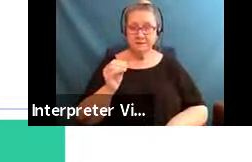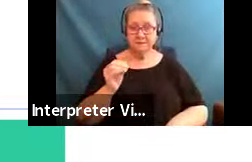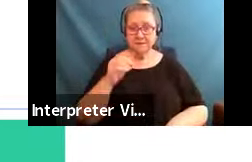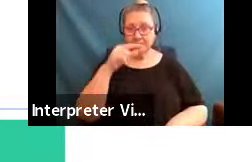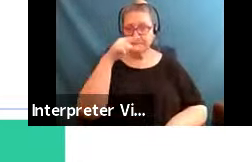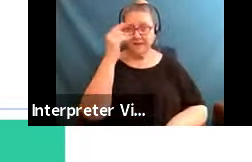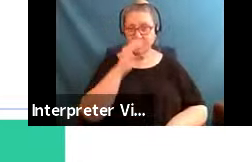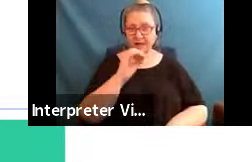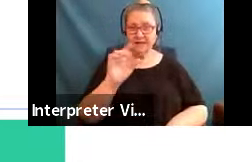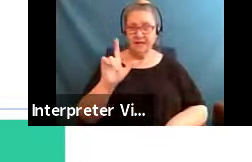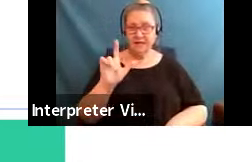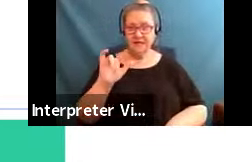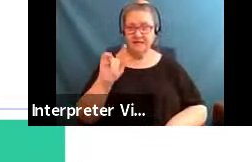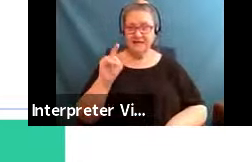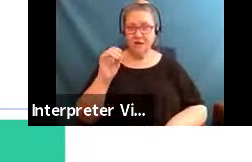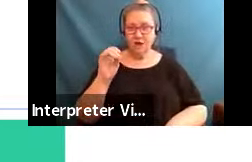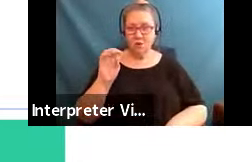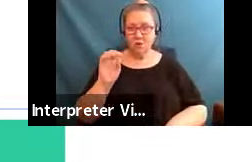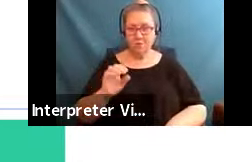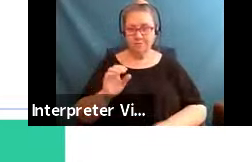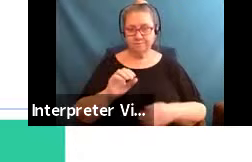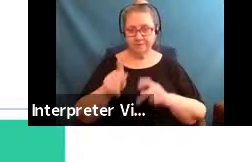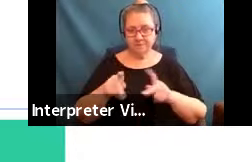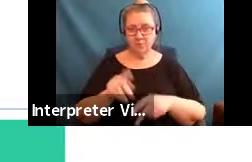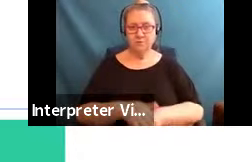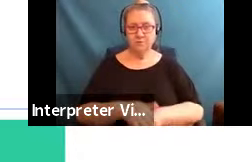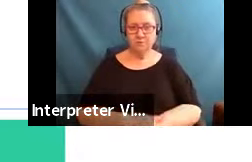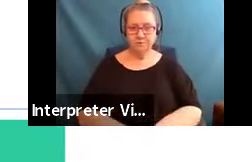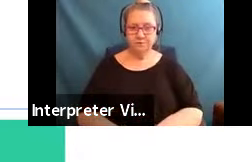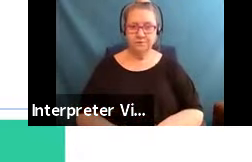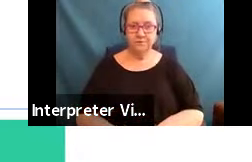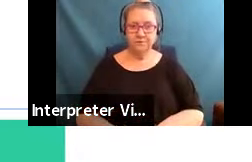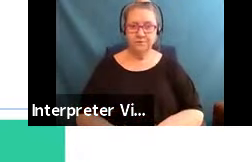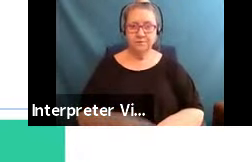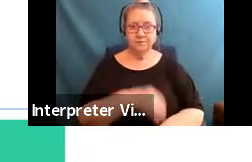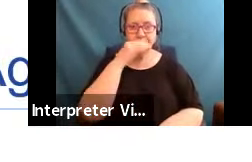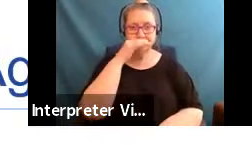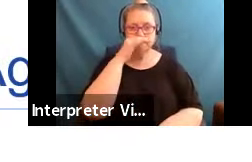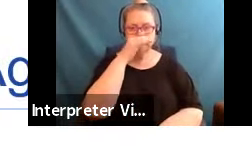and Latino populations. Next slide.